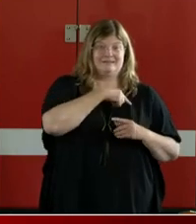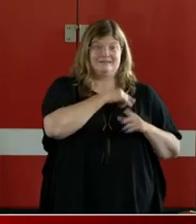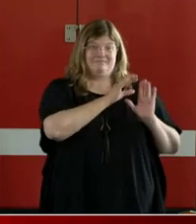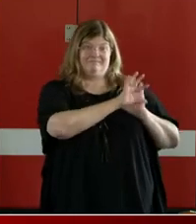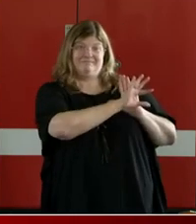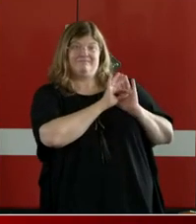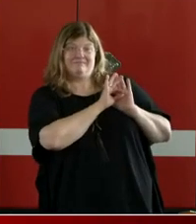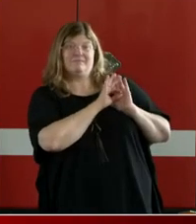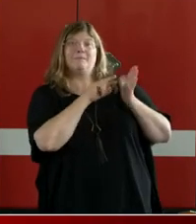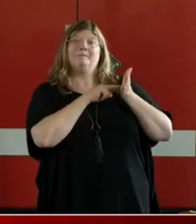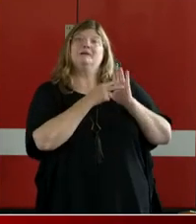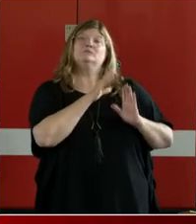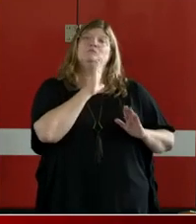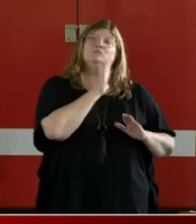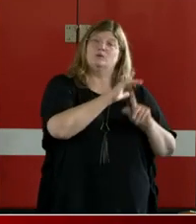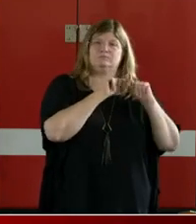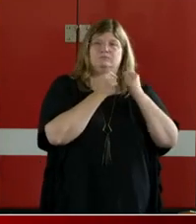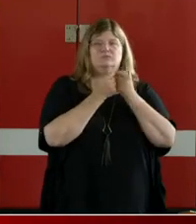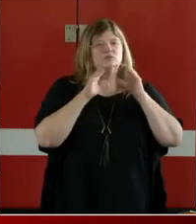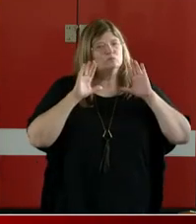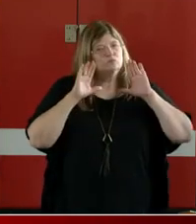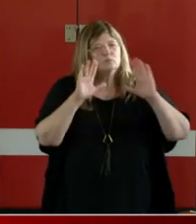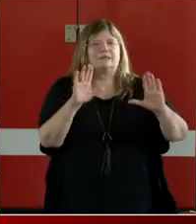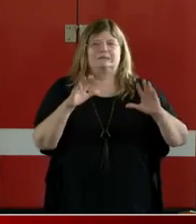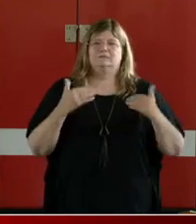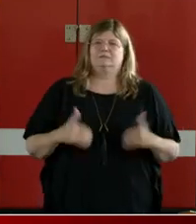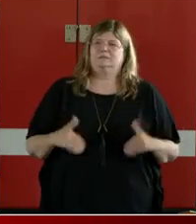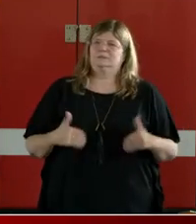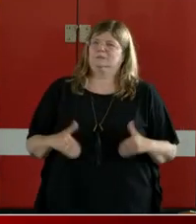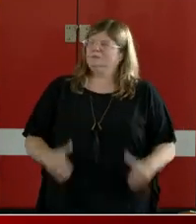and EMS. So let's give them a big round of applause.